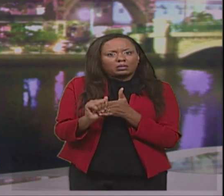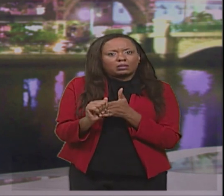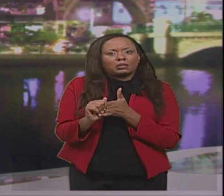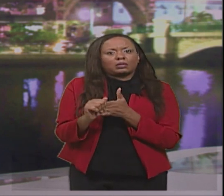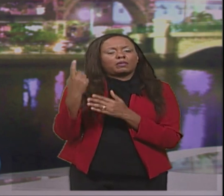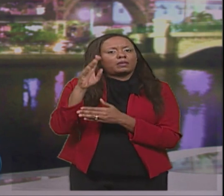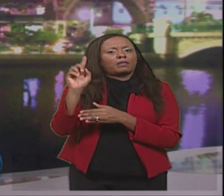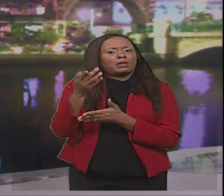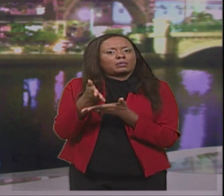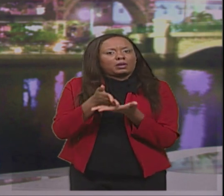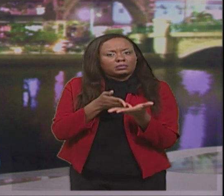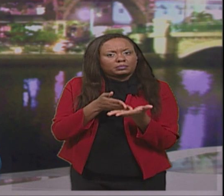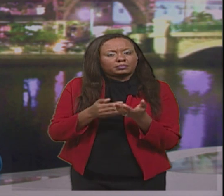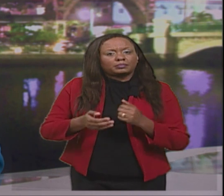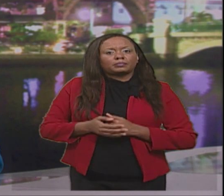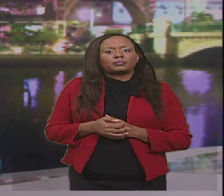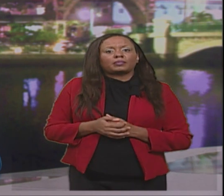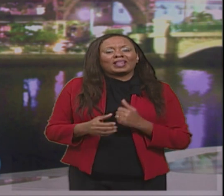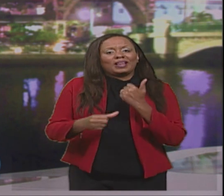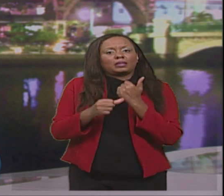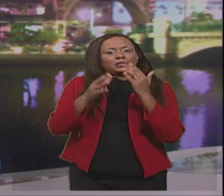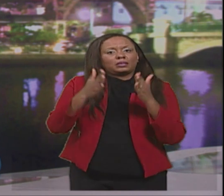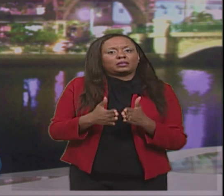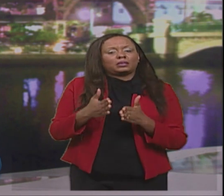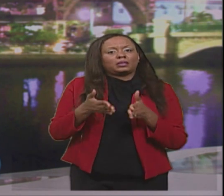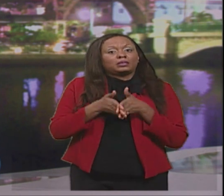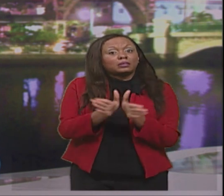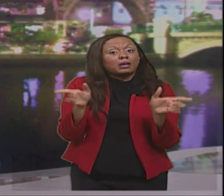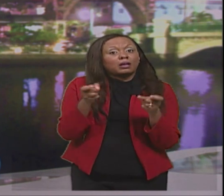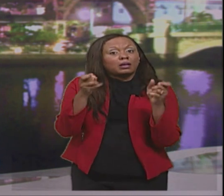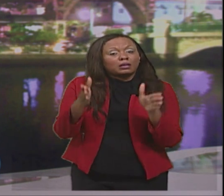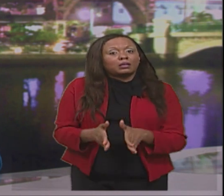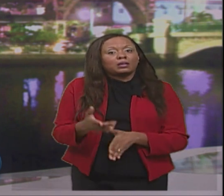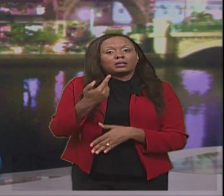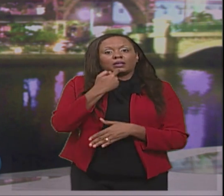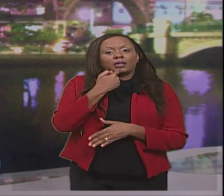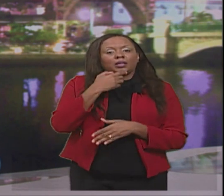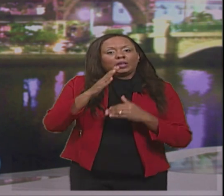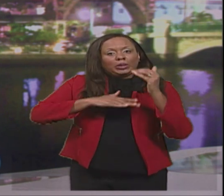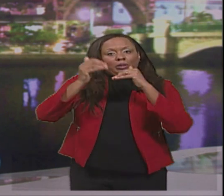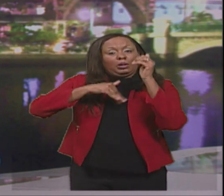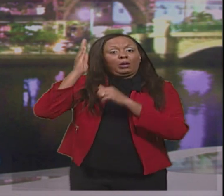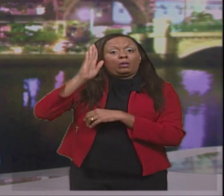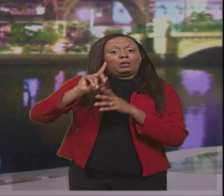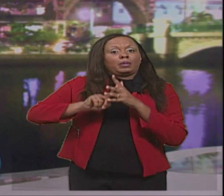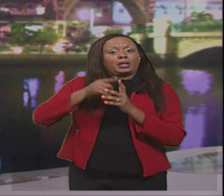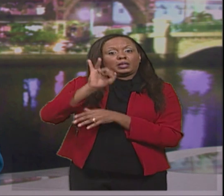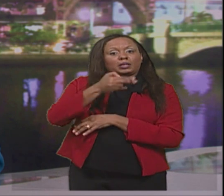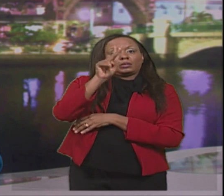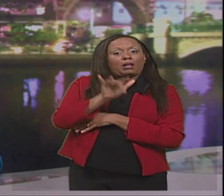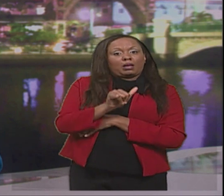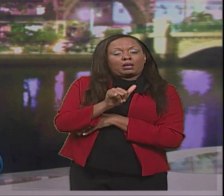phase development. Assistant General Manager of Bosai's Overseas Department, Steve Ma, said that construction is set to begin in